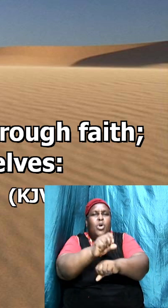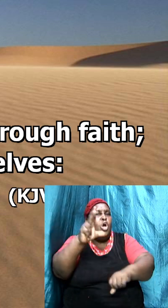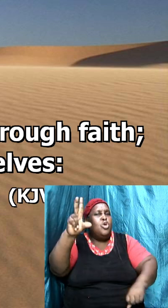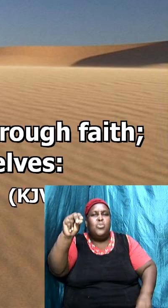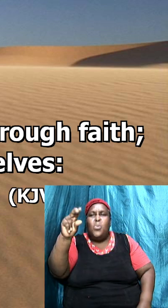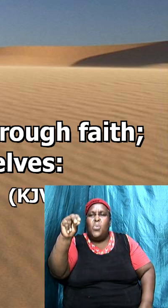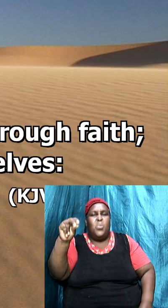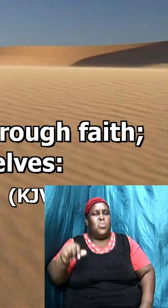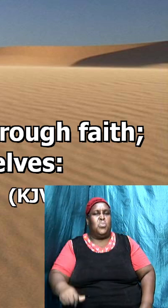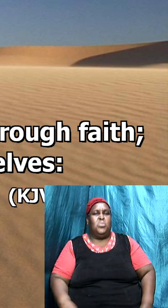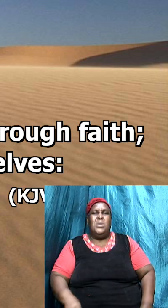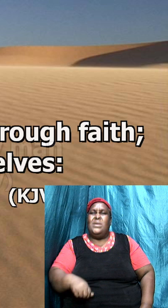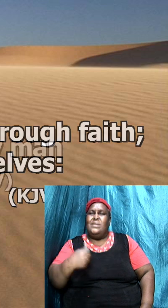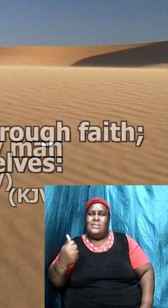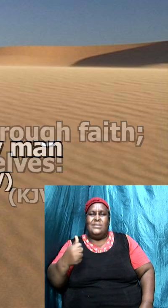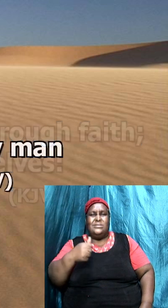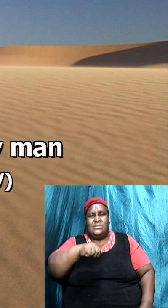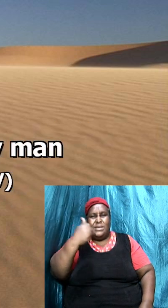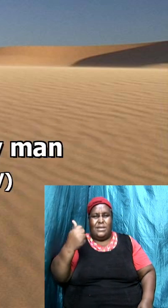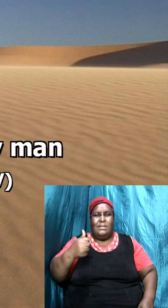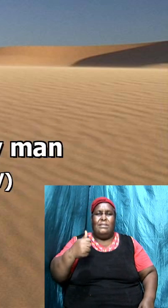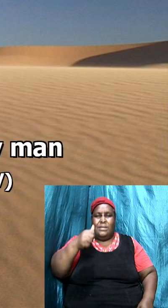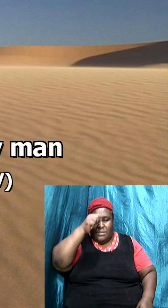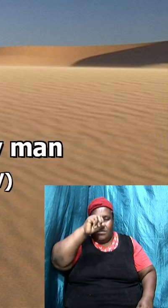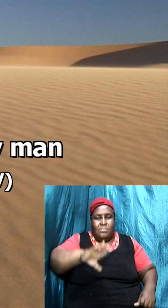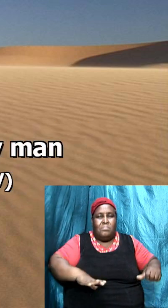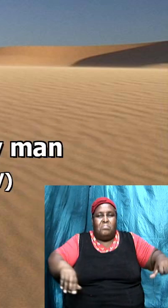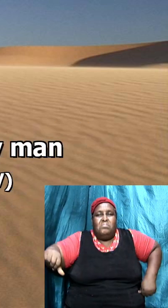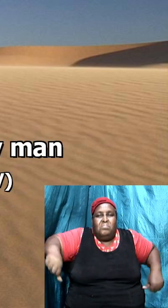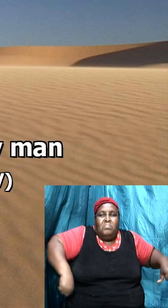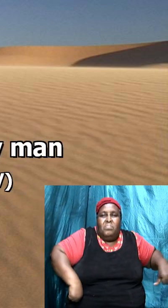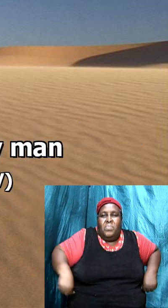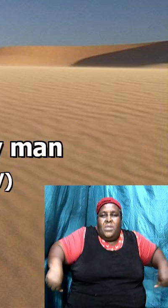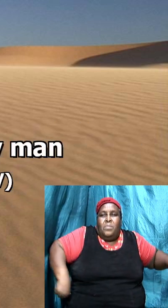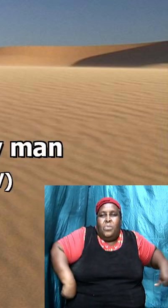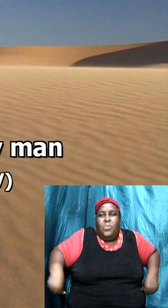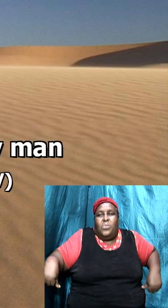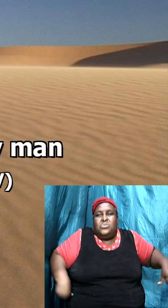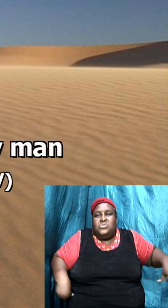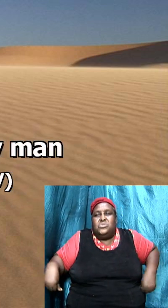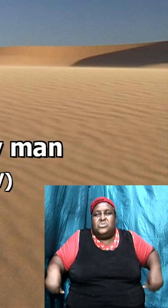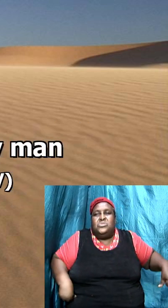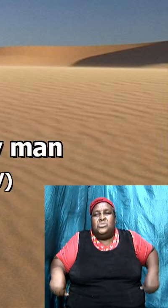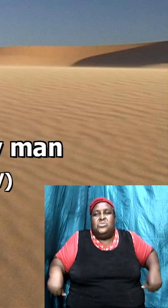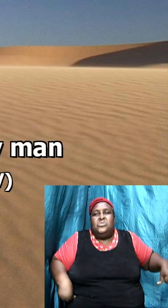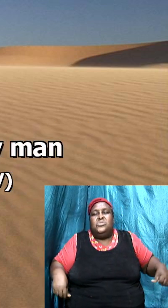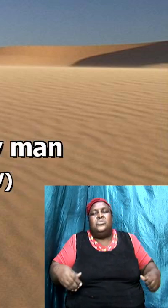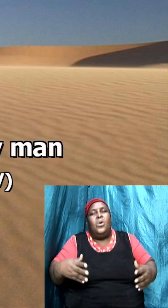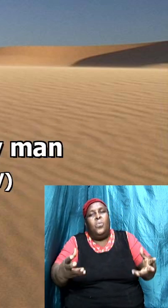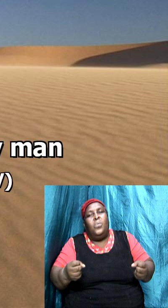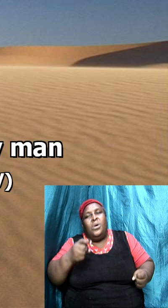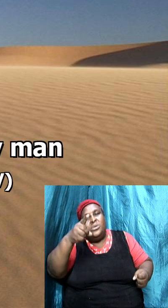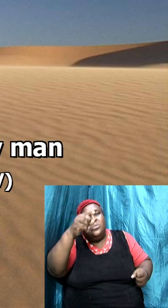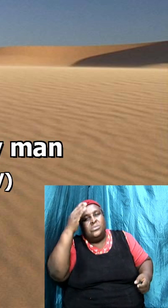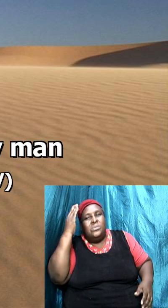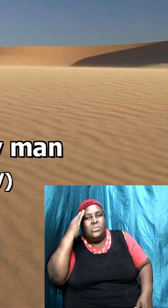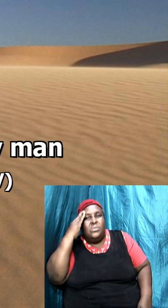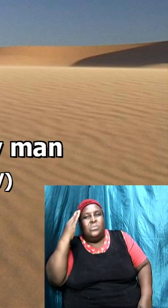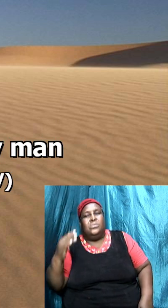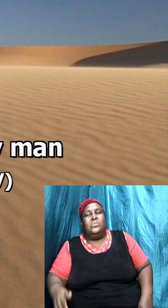lest any man should boast. So I want us to know that when we talk about